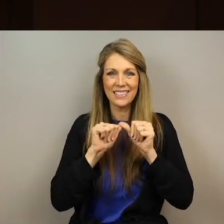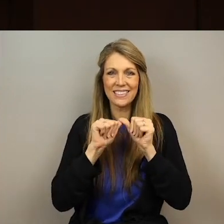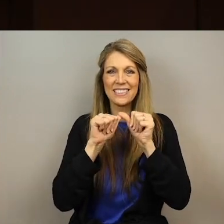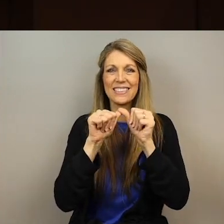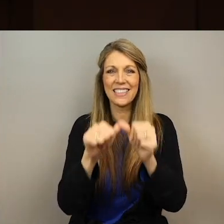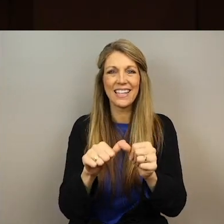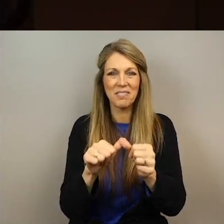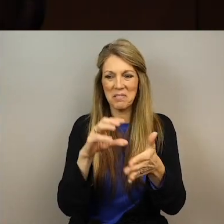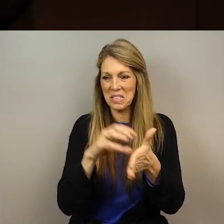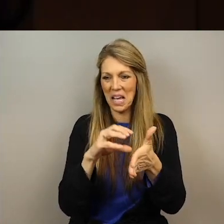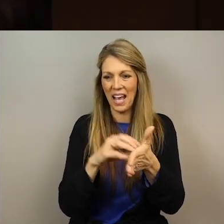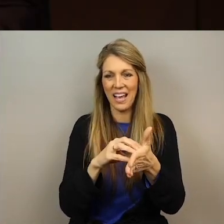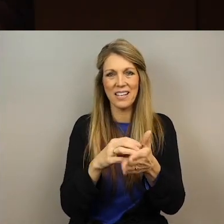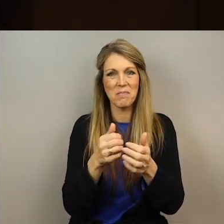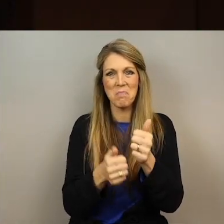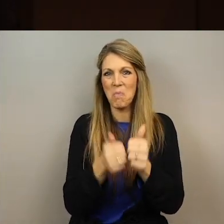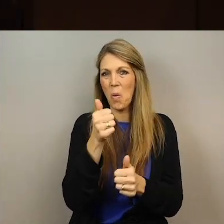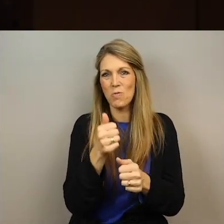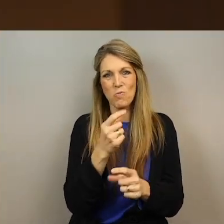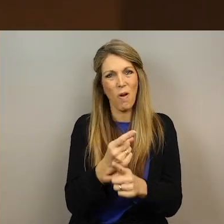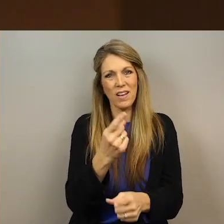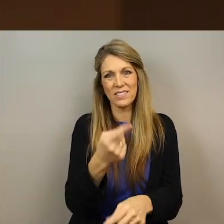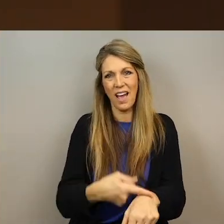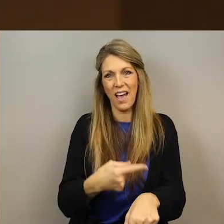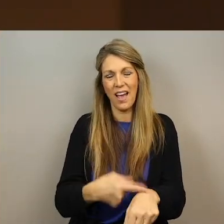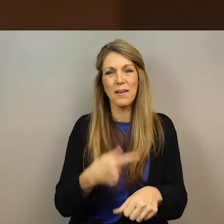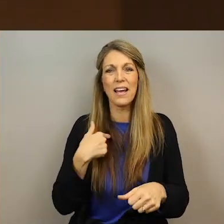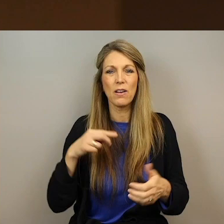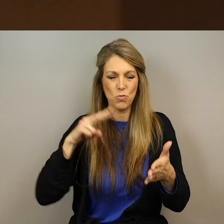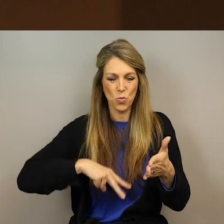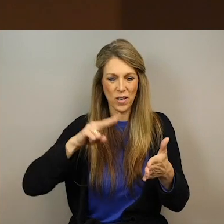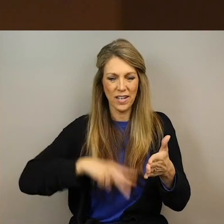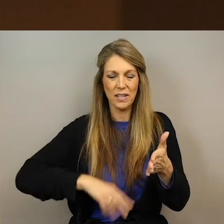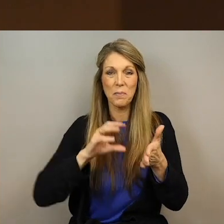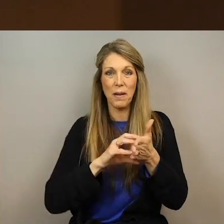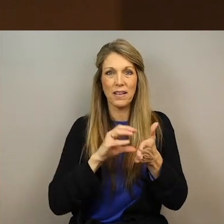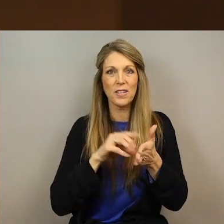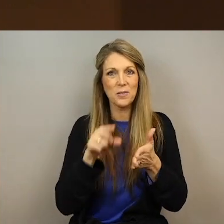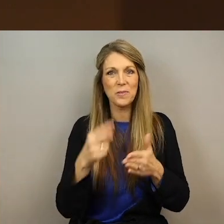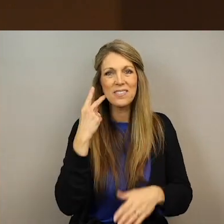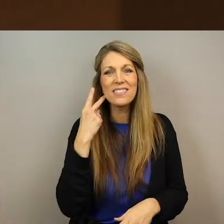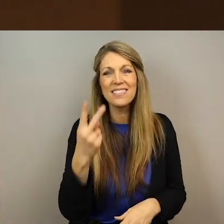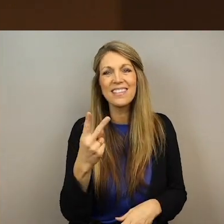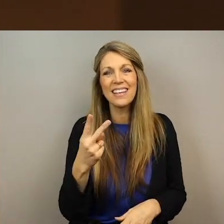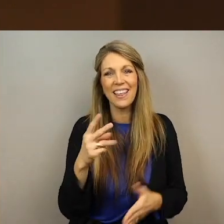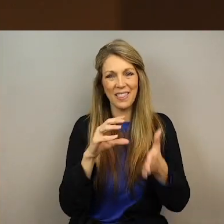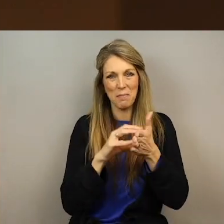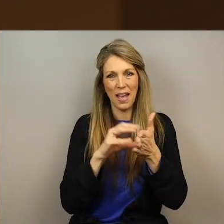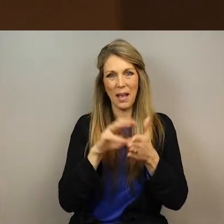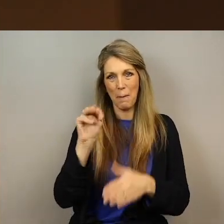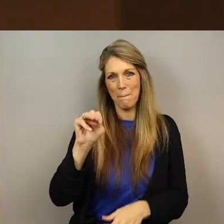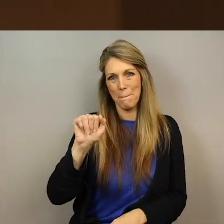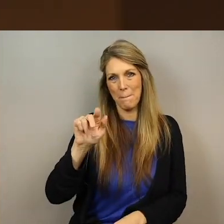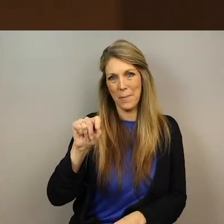right through a text at the most appropriate time. And I think as I read the text this morning, you're going to see that this passage in